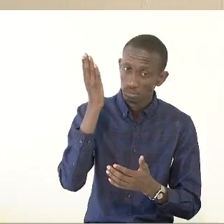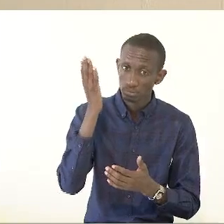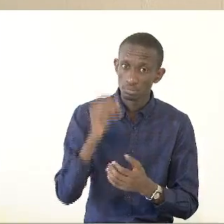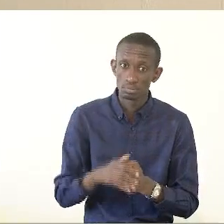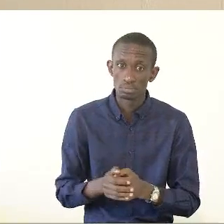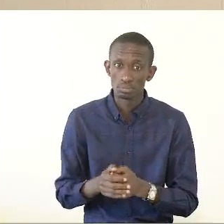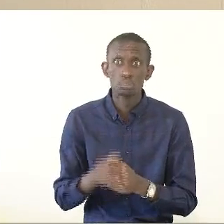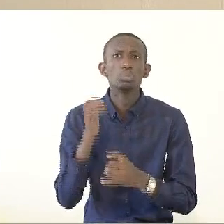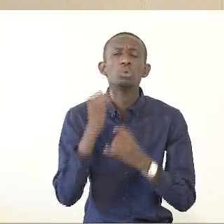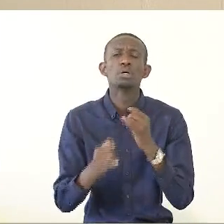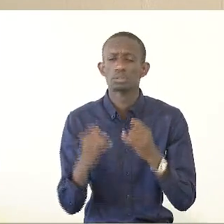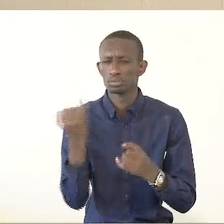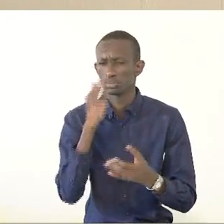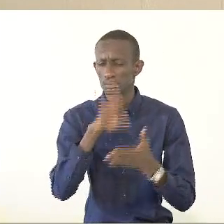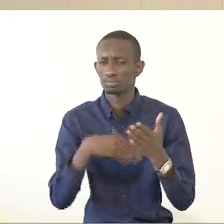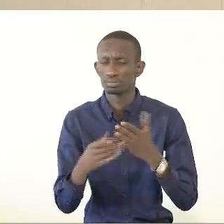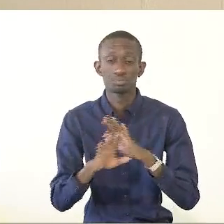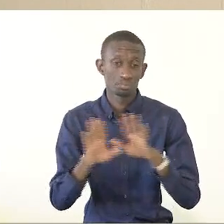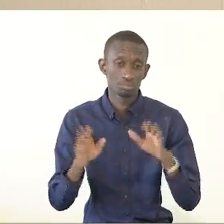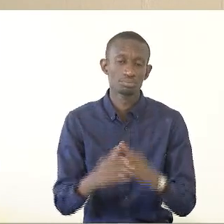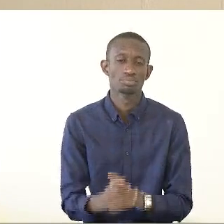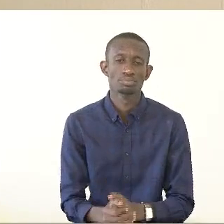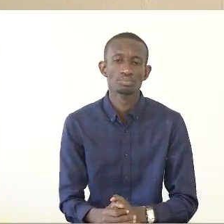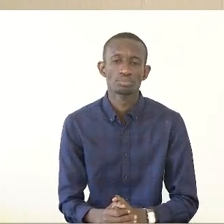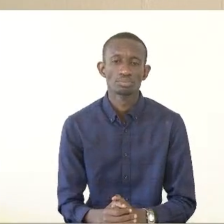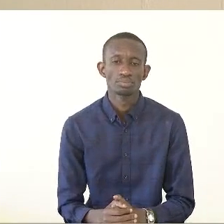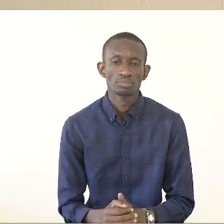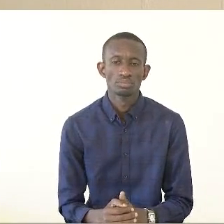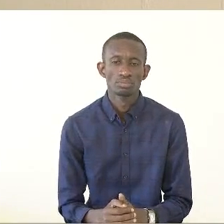done with our table. Just to build some